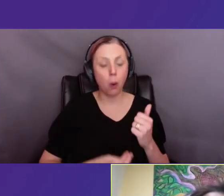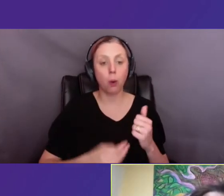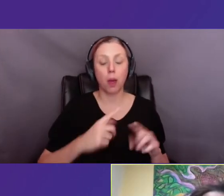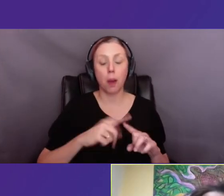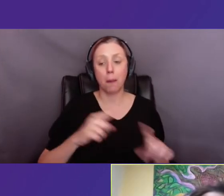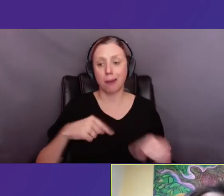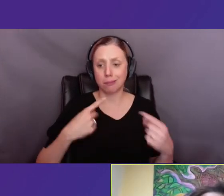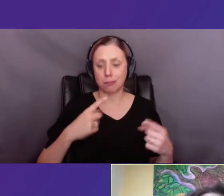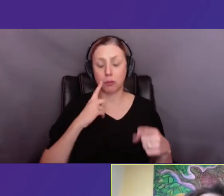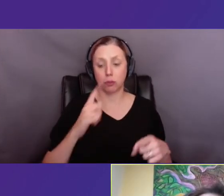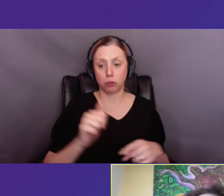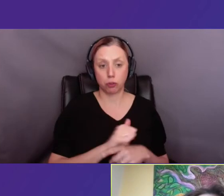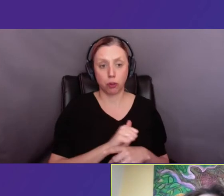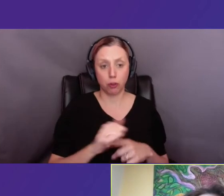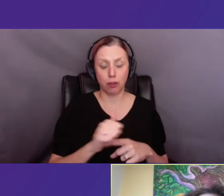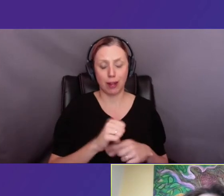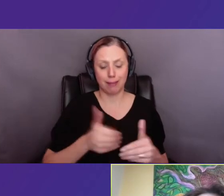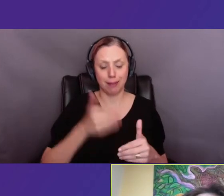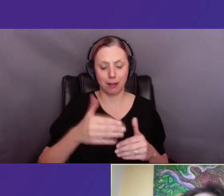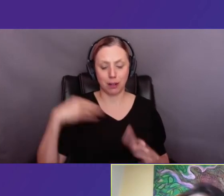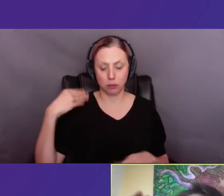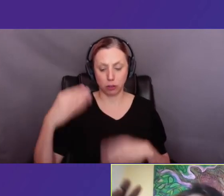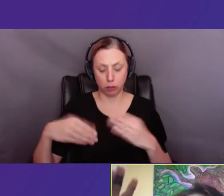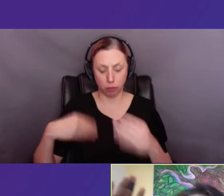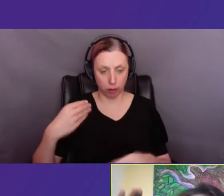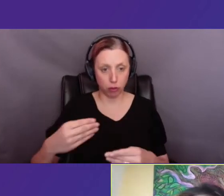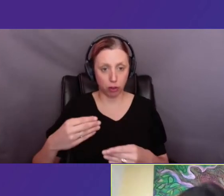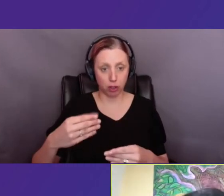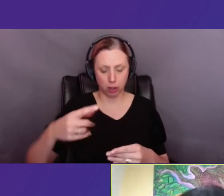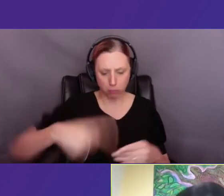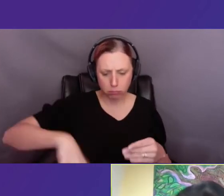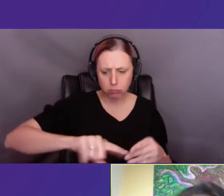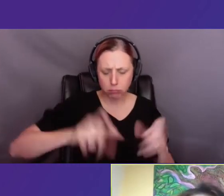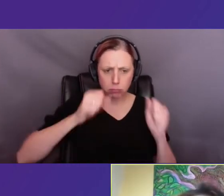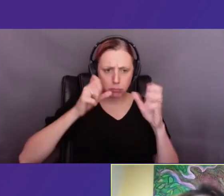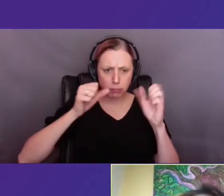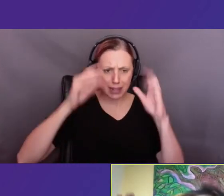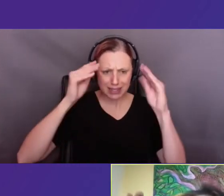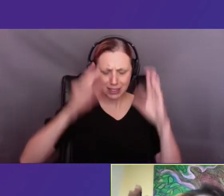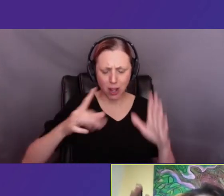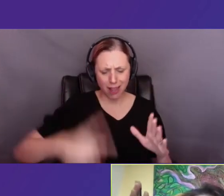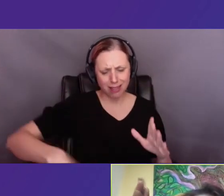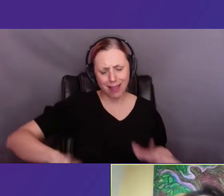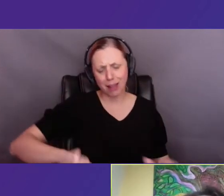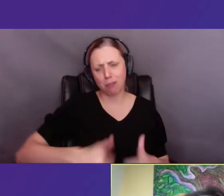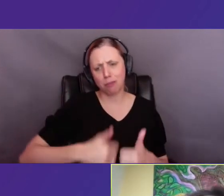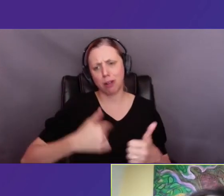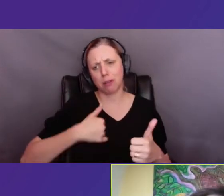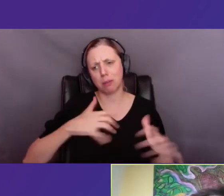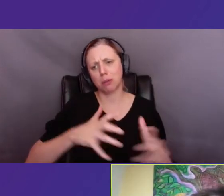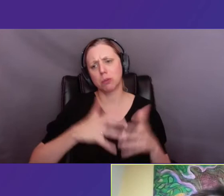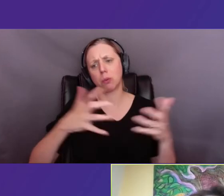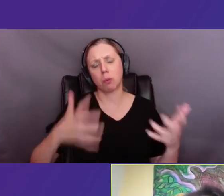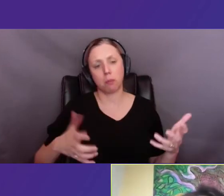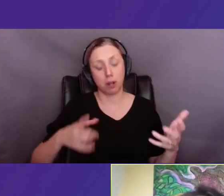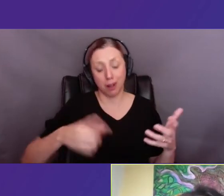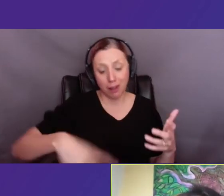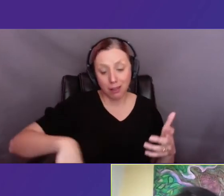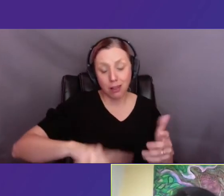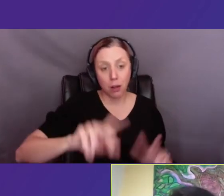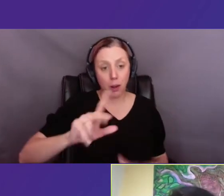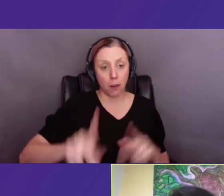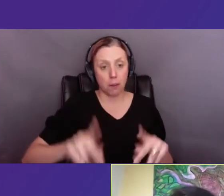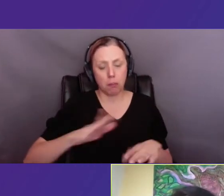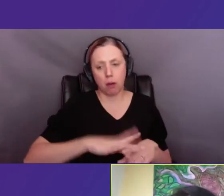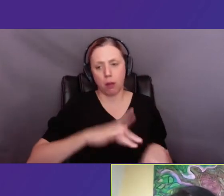trained the next generation also to be amazing teachers, and they challenge me so much. And there are people on this call. I